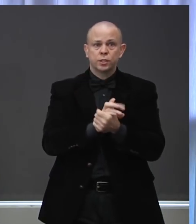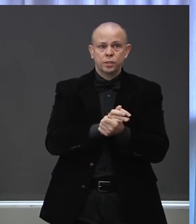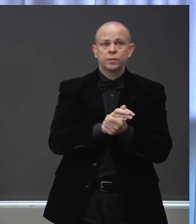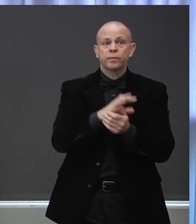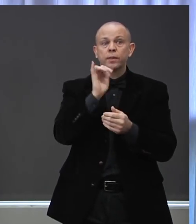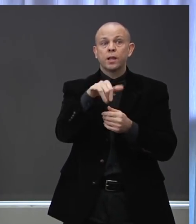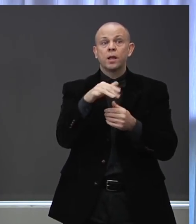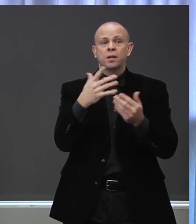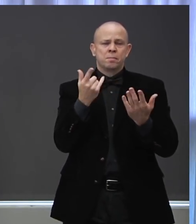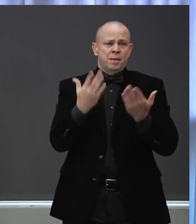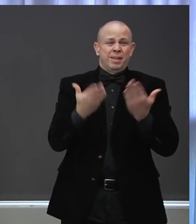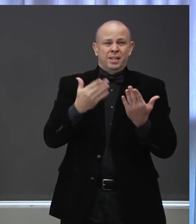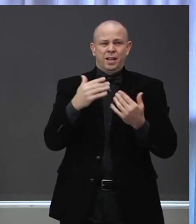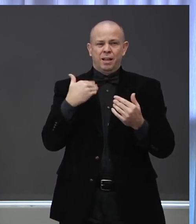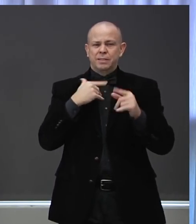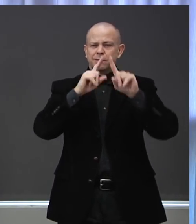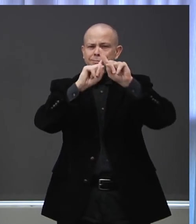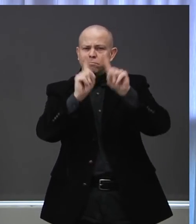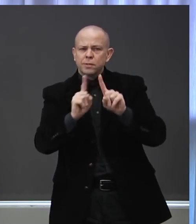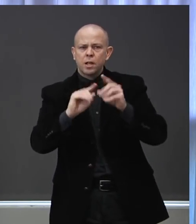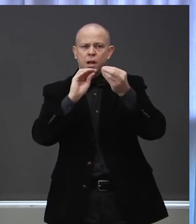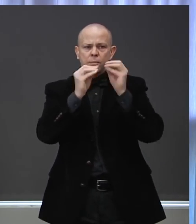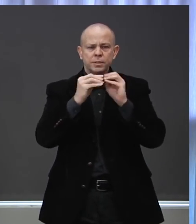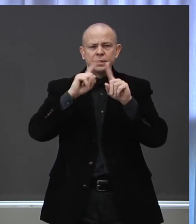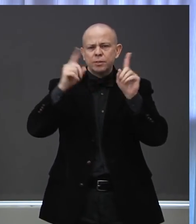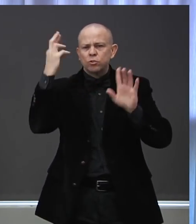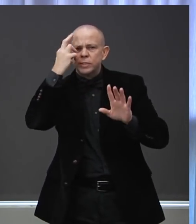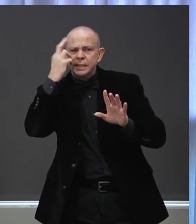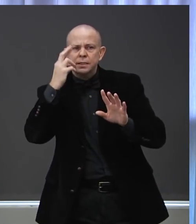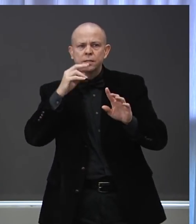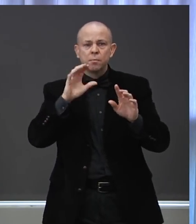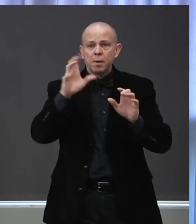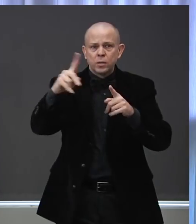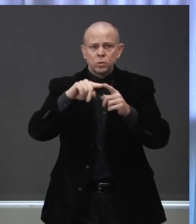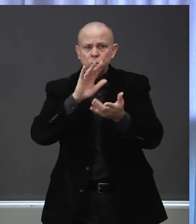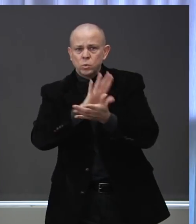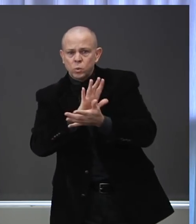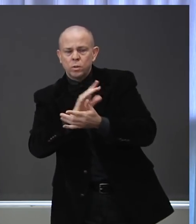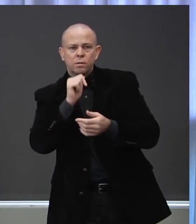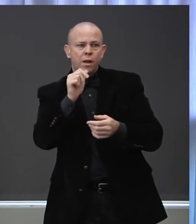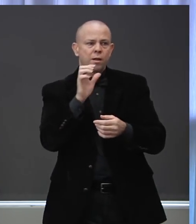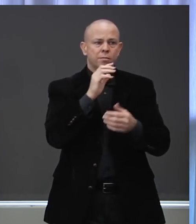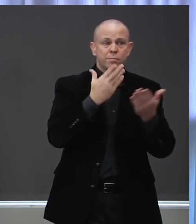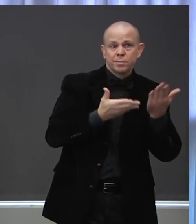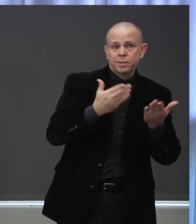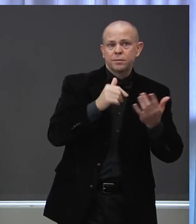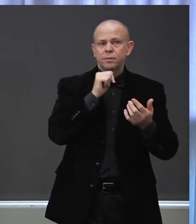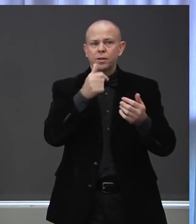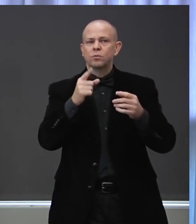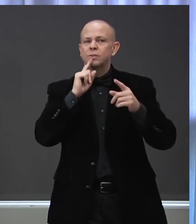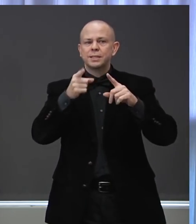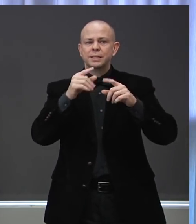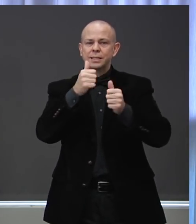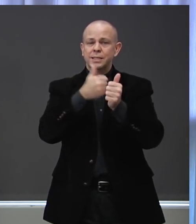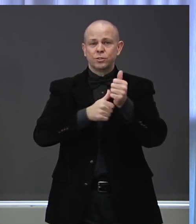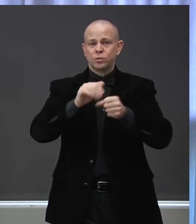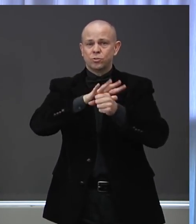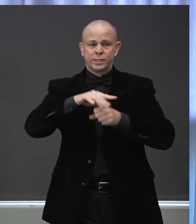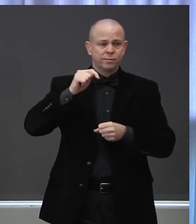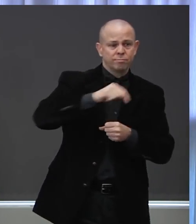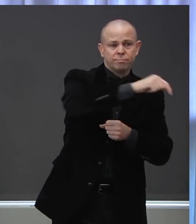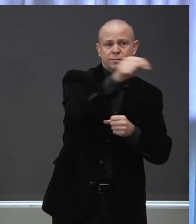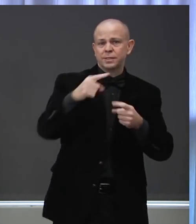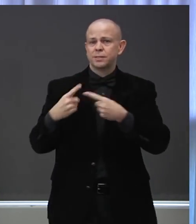other reasons, local reasons, that they choose not to move immediately back into in-person instruction. So the key source of information in